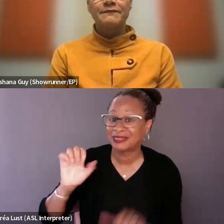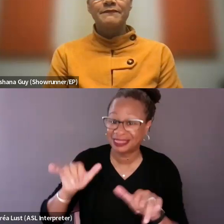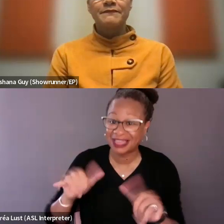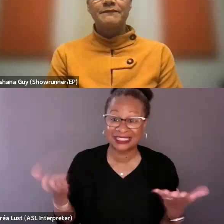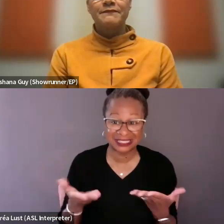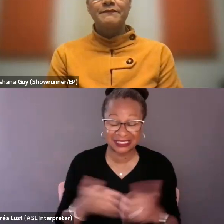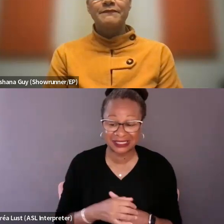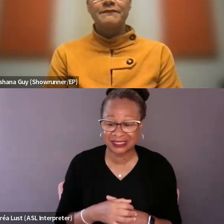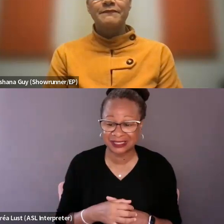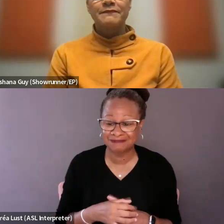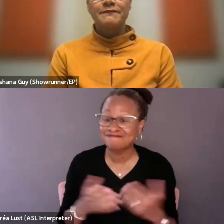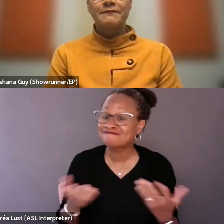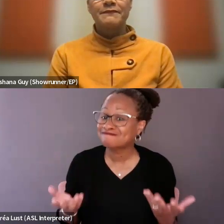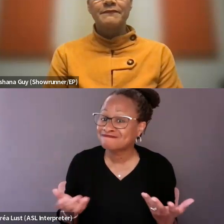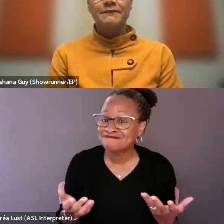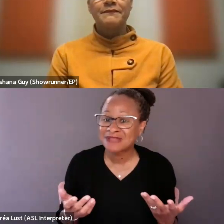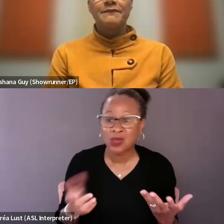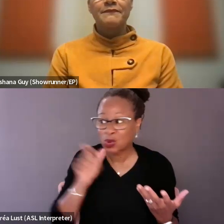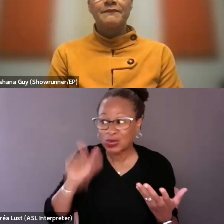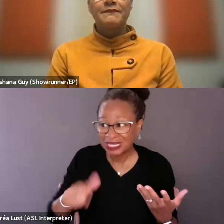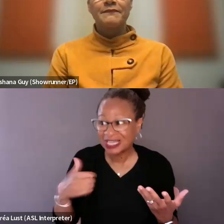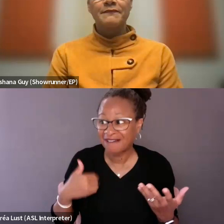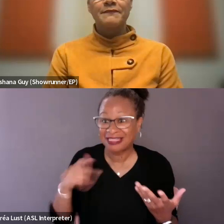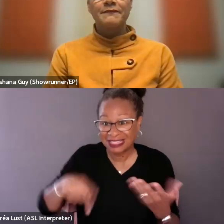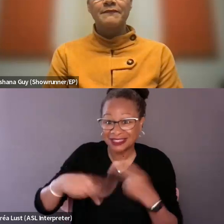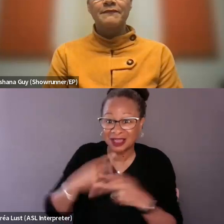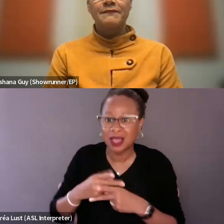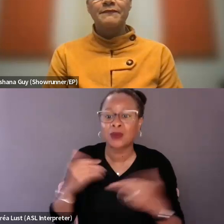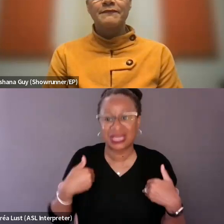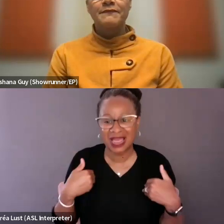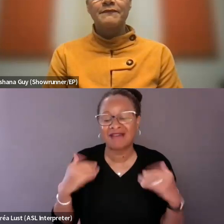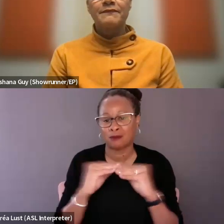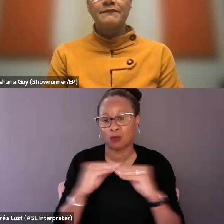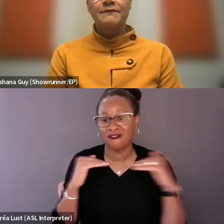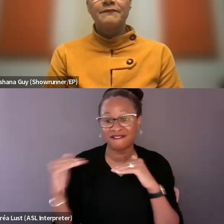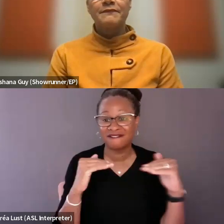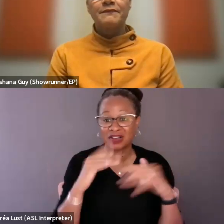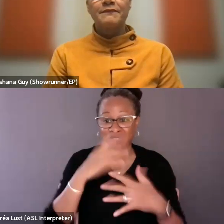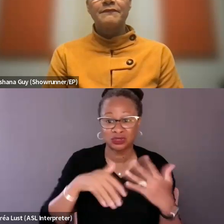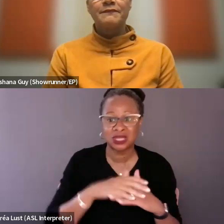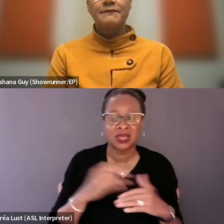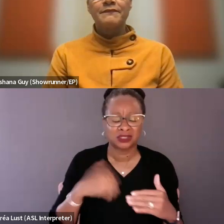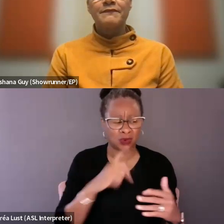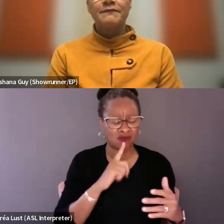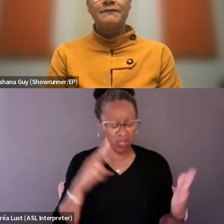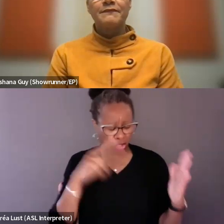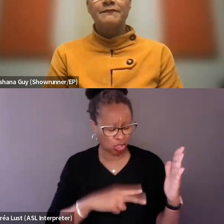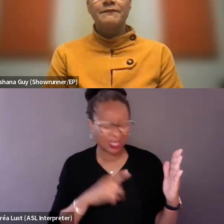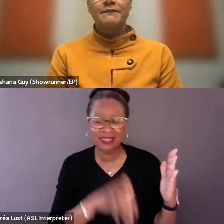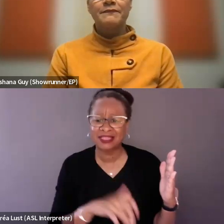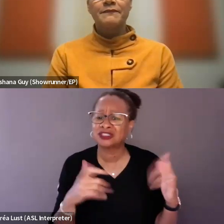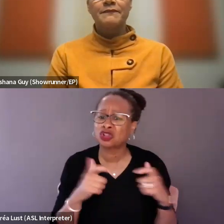type of capitalism that we have to have, that we can have a more fair society. And so we're both reflecting this